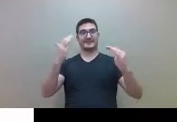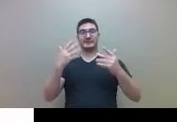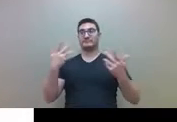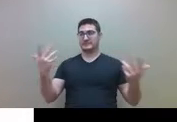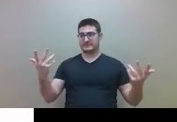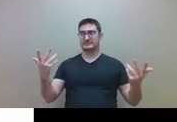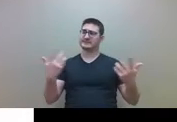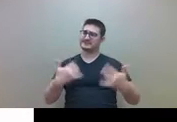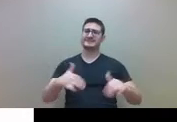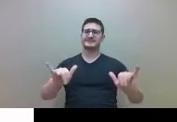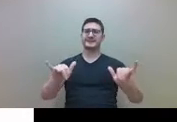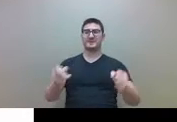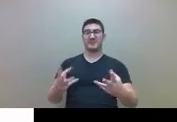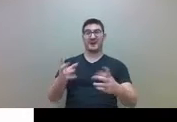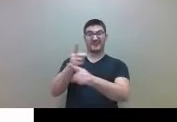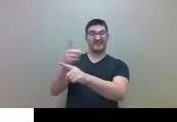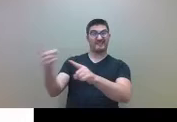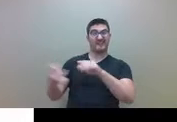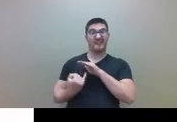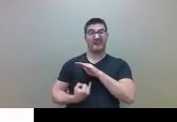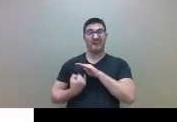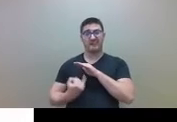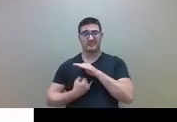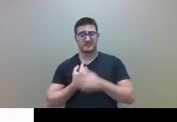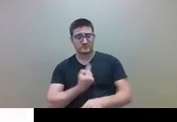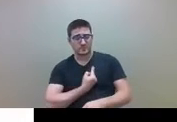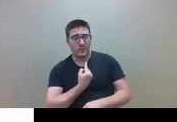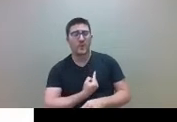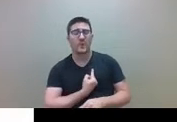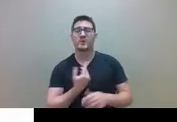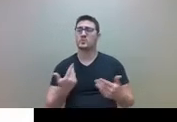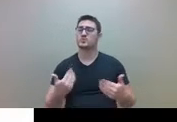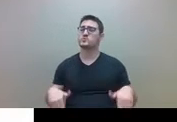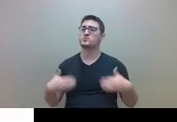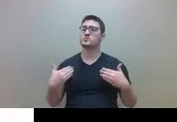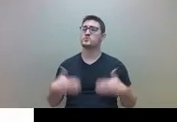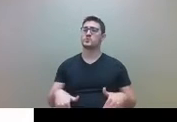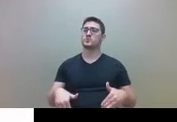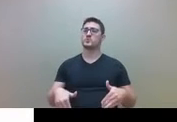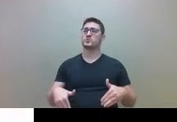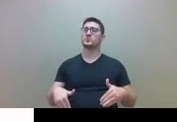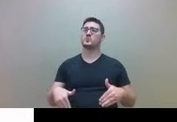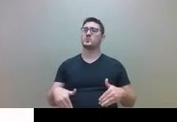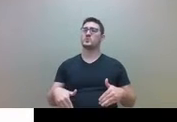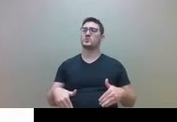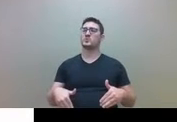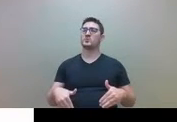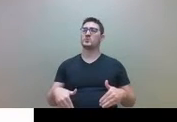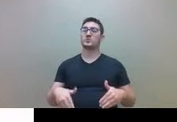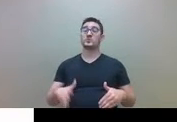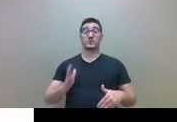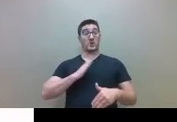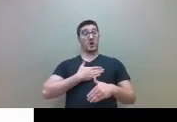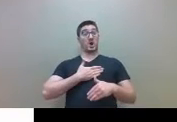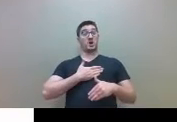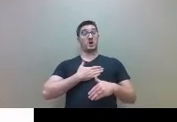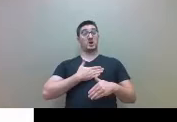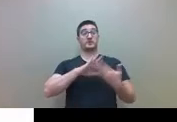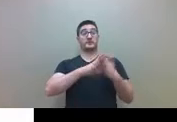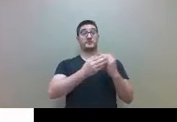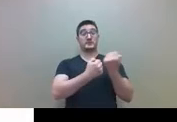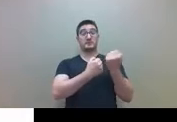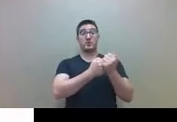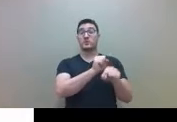very isolated. And, Acclaim's job in our community support division and in